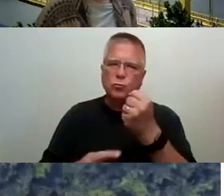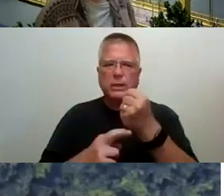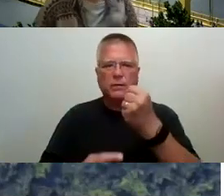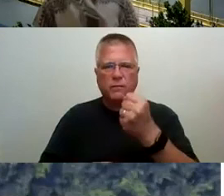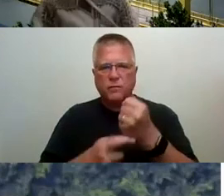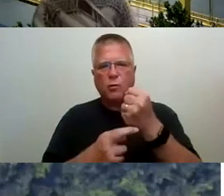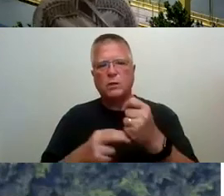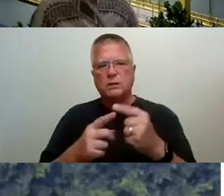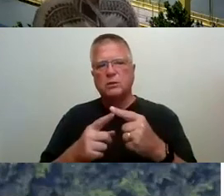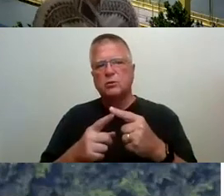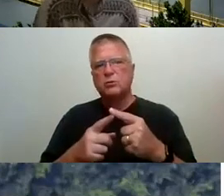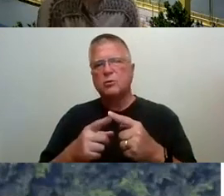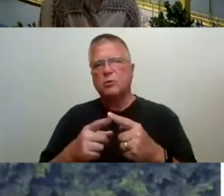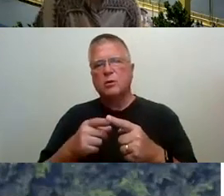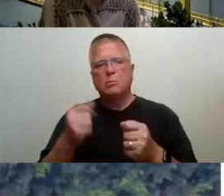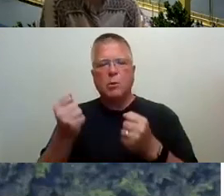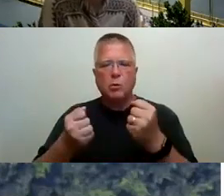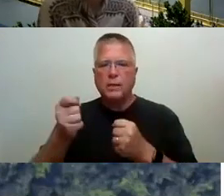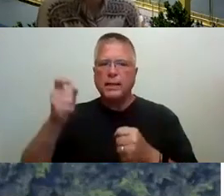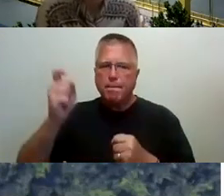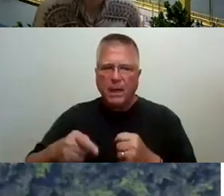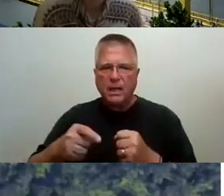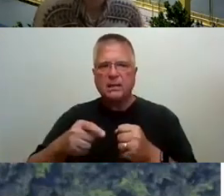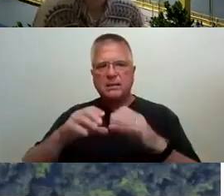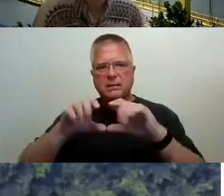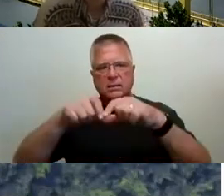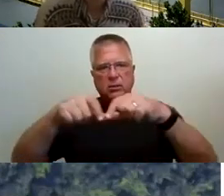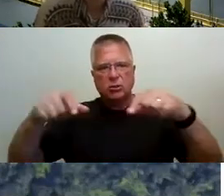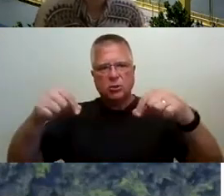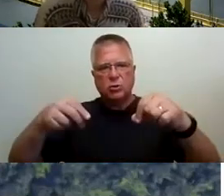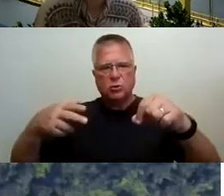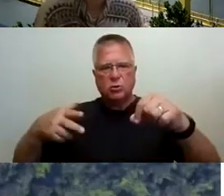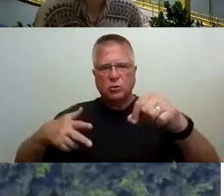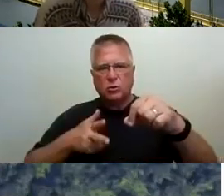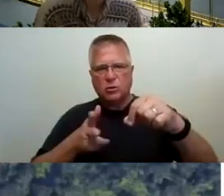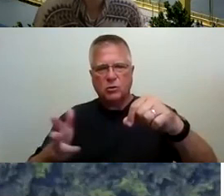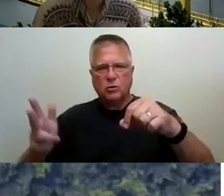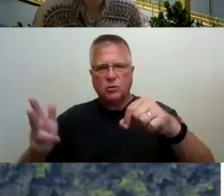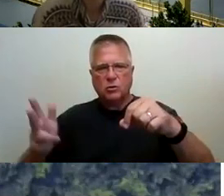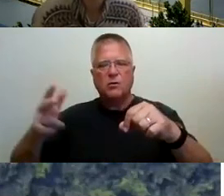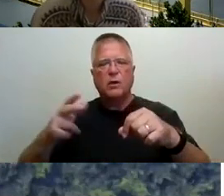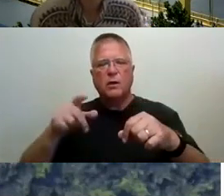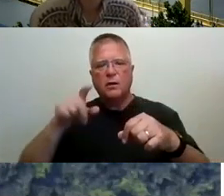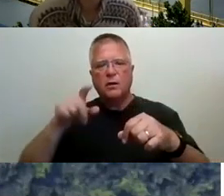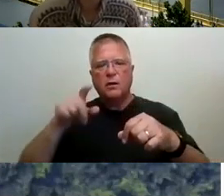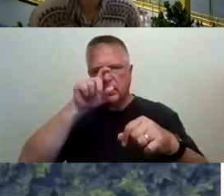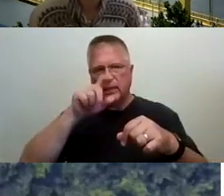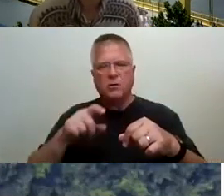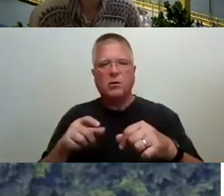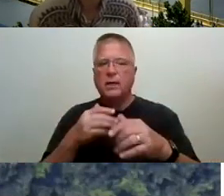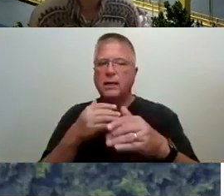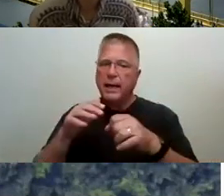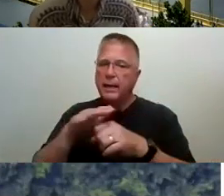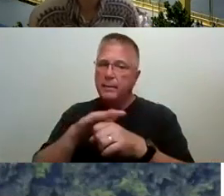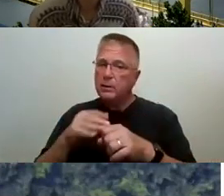that are coming into that block that they must turn into that driveway where the Giant Eagle is. Neighbors have reported